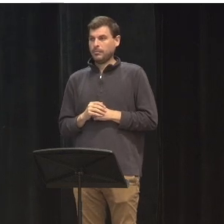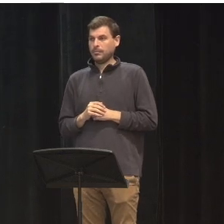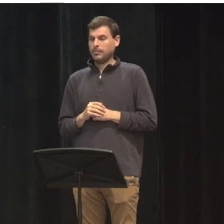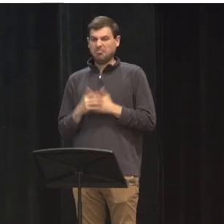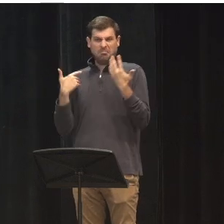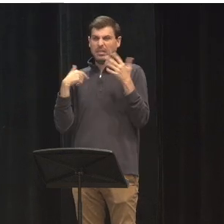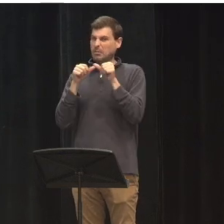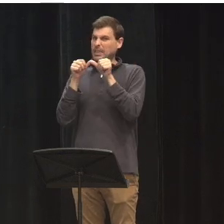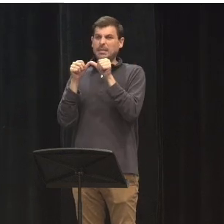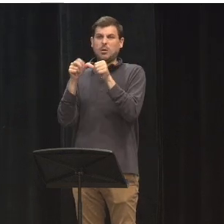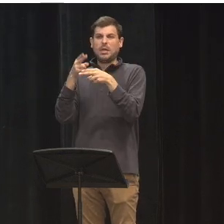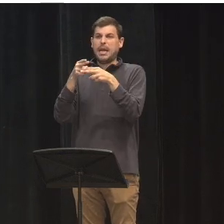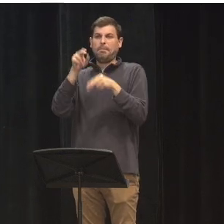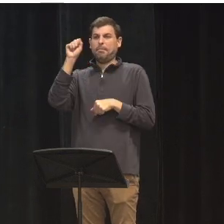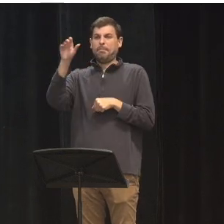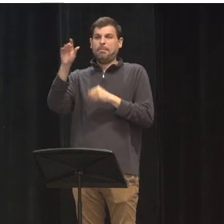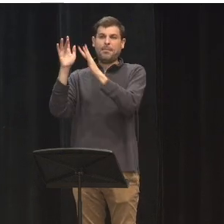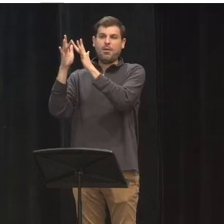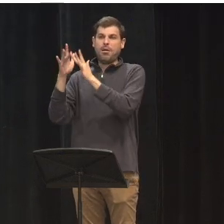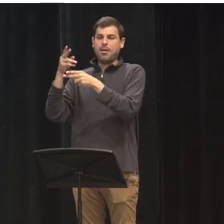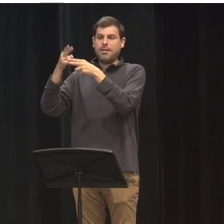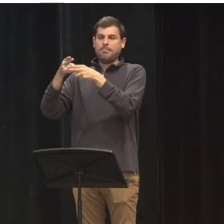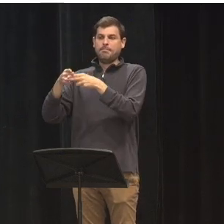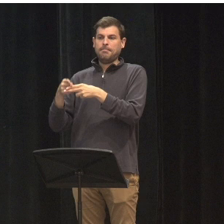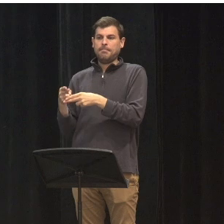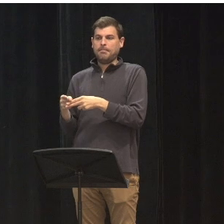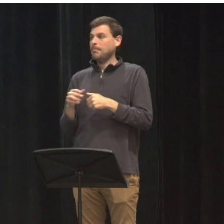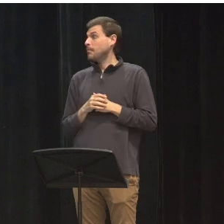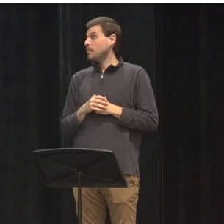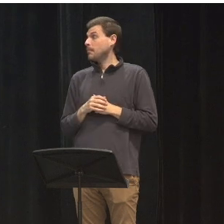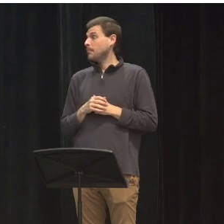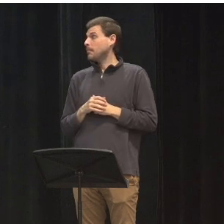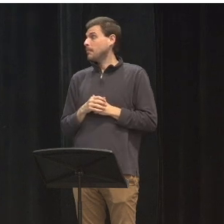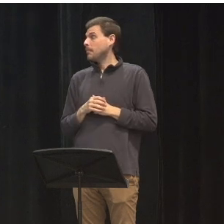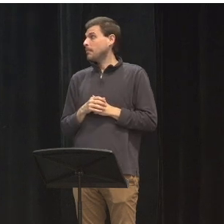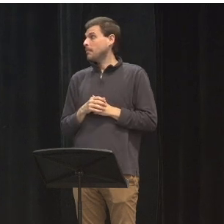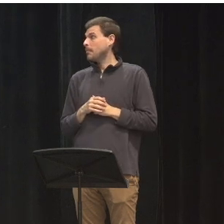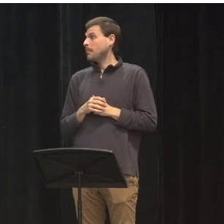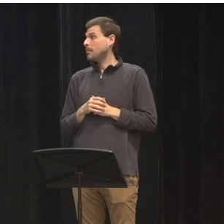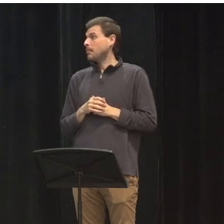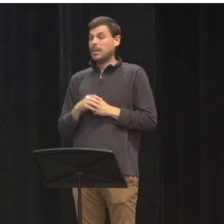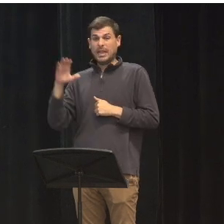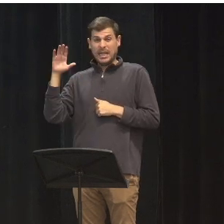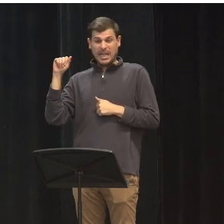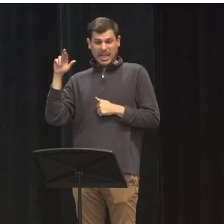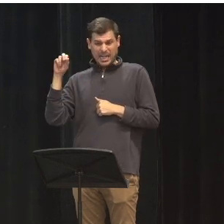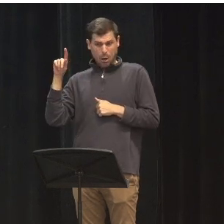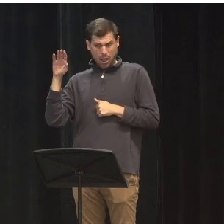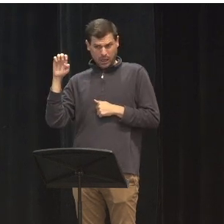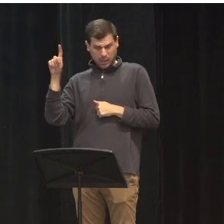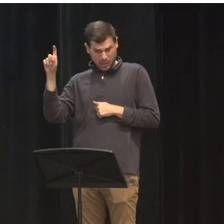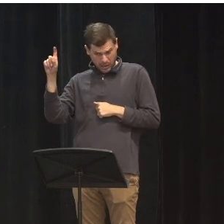I'm going to keep going with the online that we have registered. Hello? Oh, that is that Carolyn? Hello,